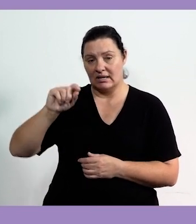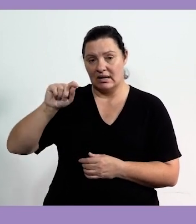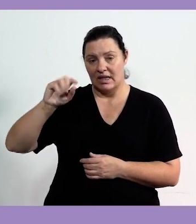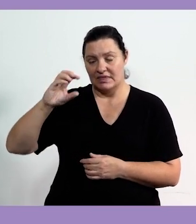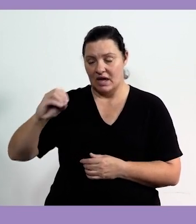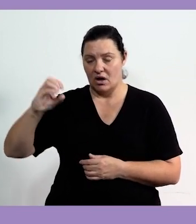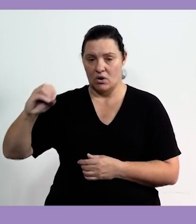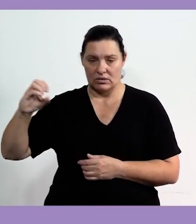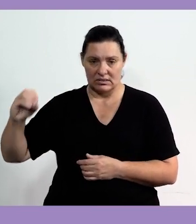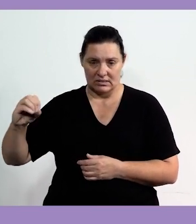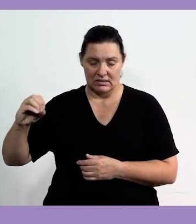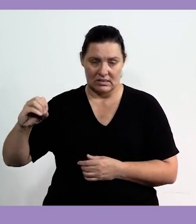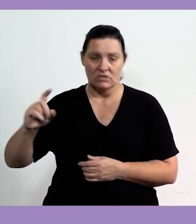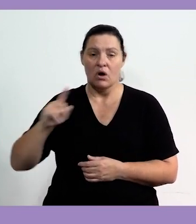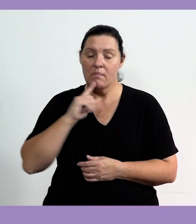147,400,000.